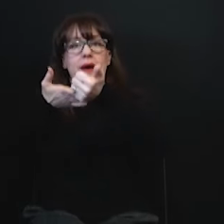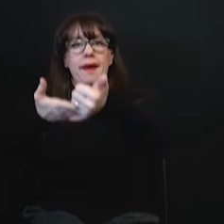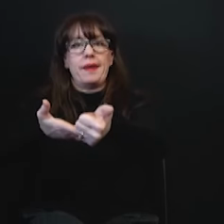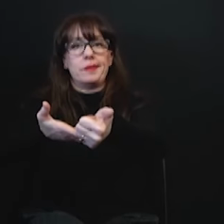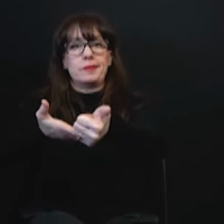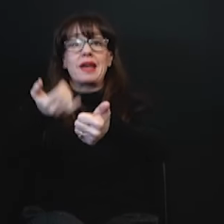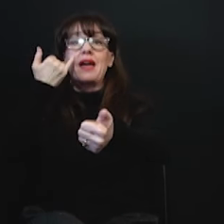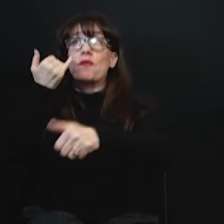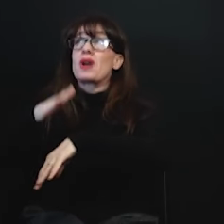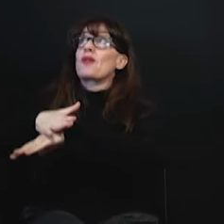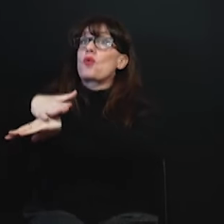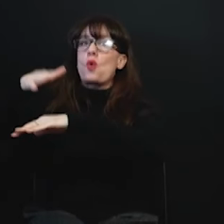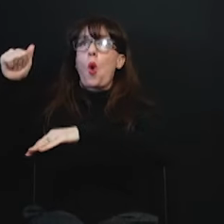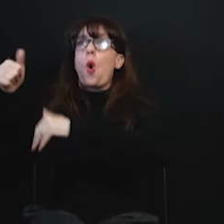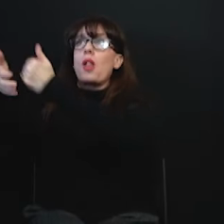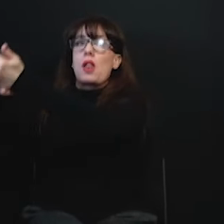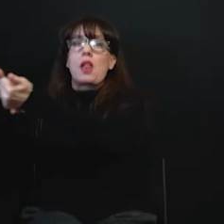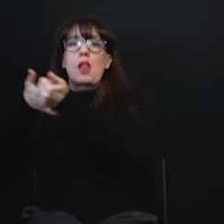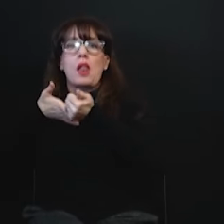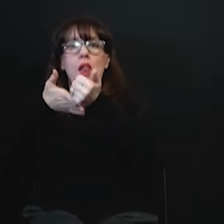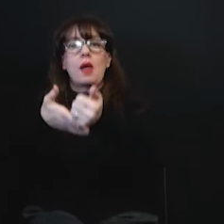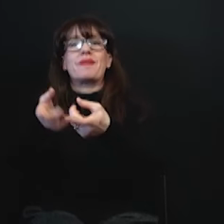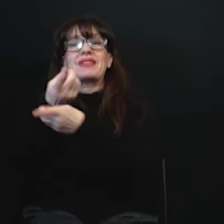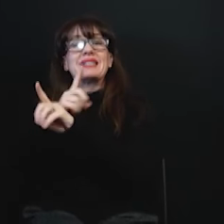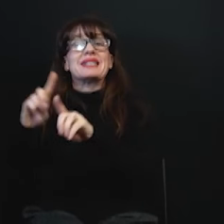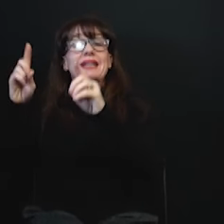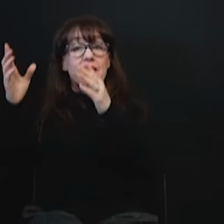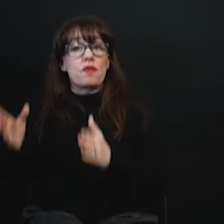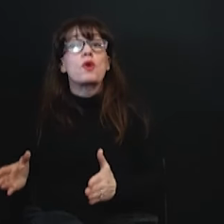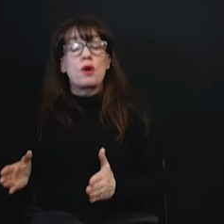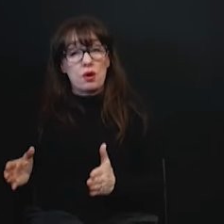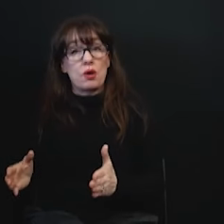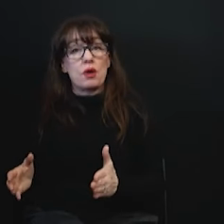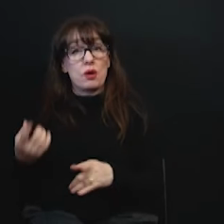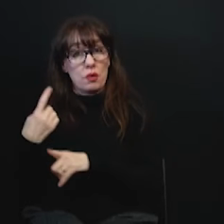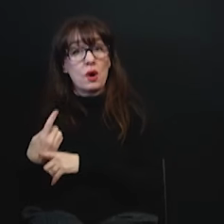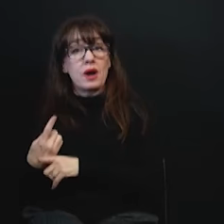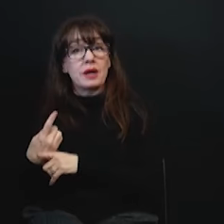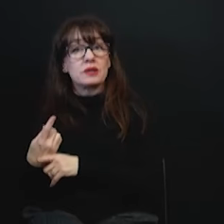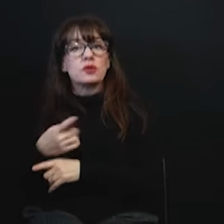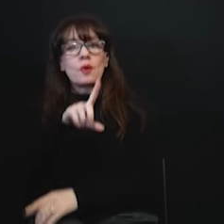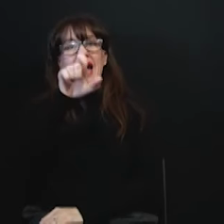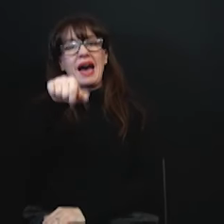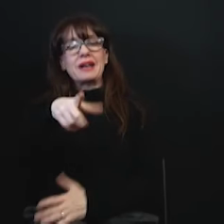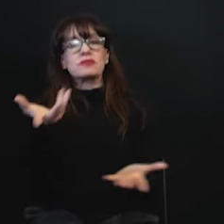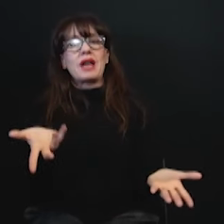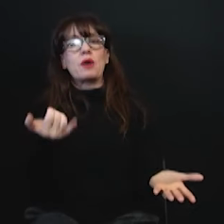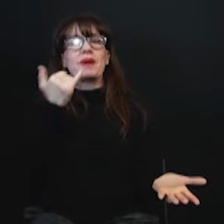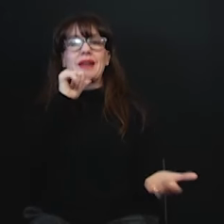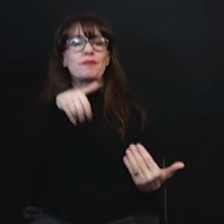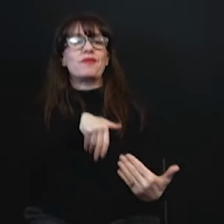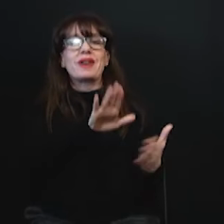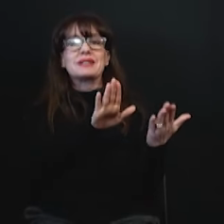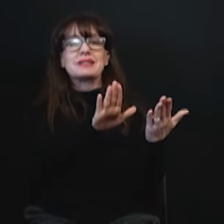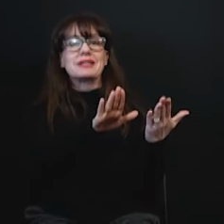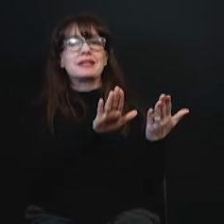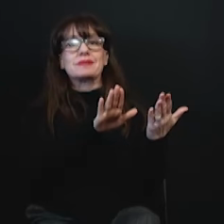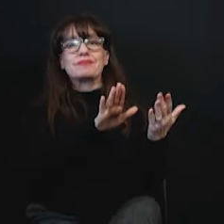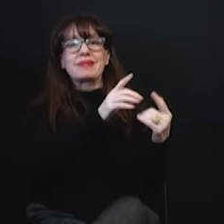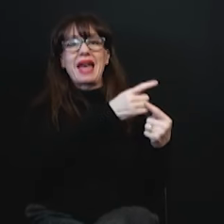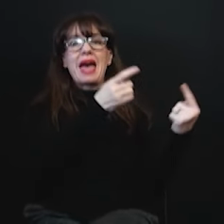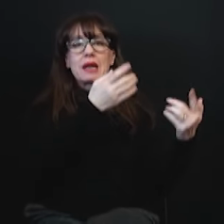upon you. You are the one who is the deliverer after all." So let me ask you this morning, you might not be facing enemies of flesh and bone